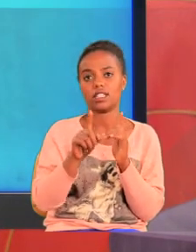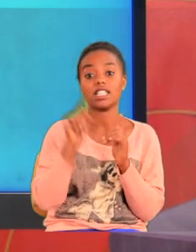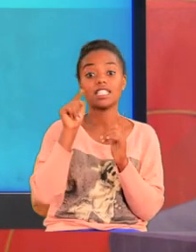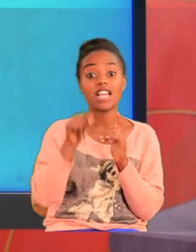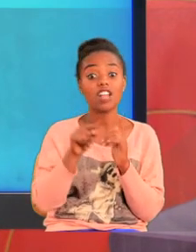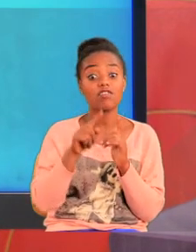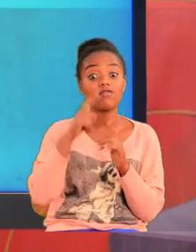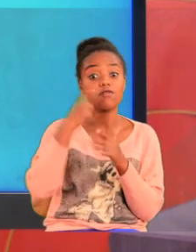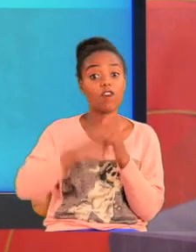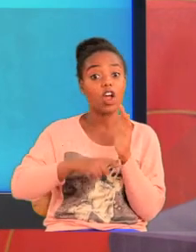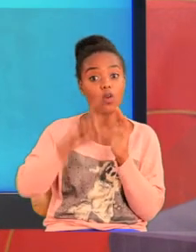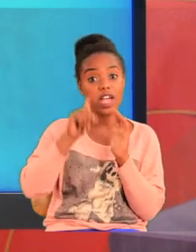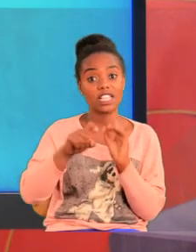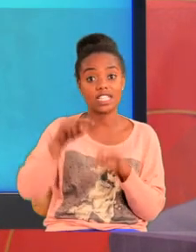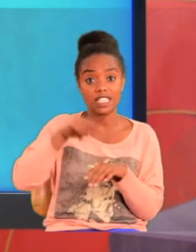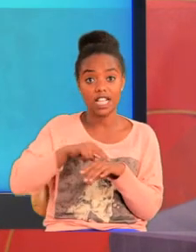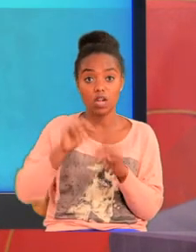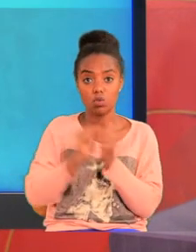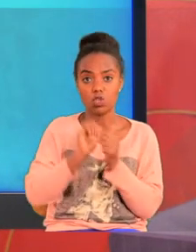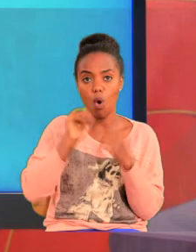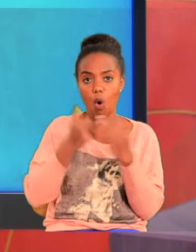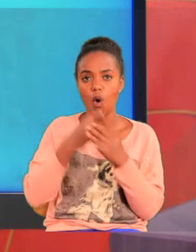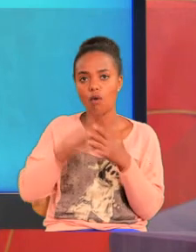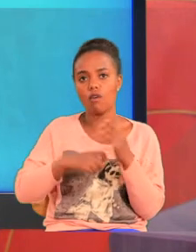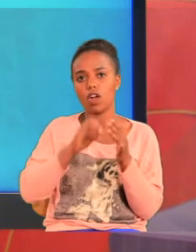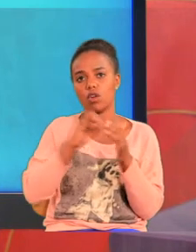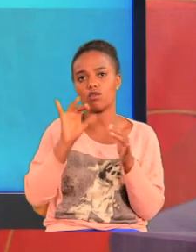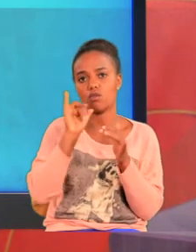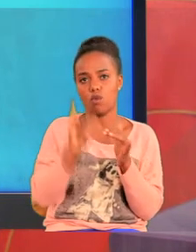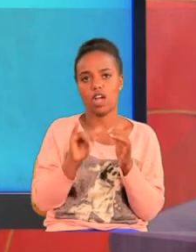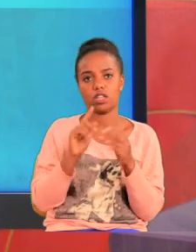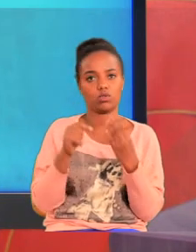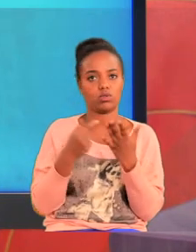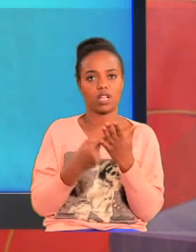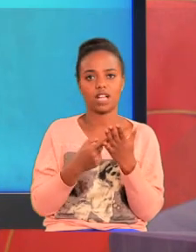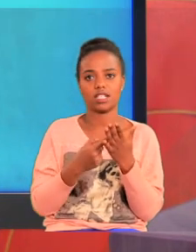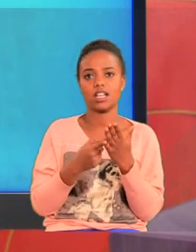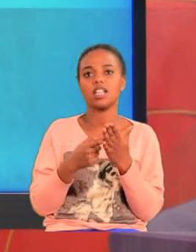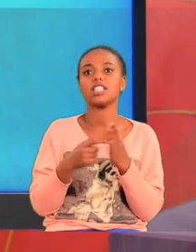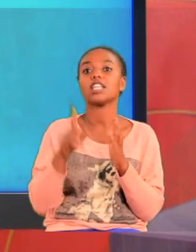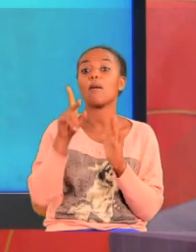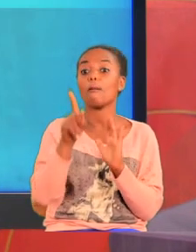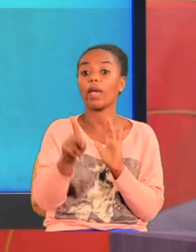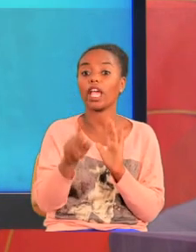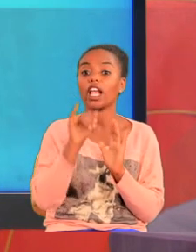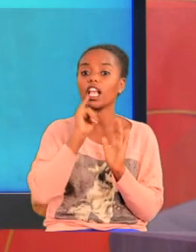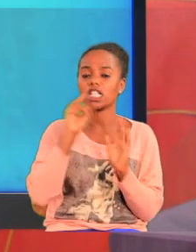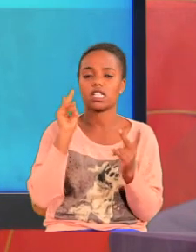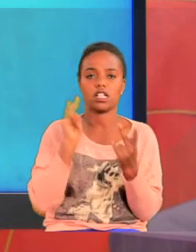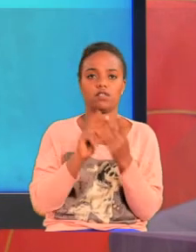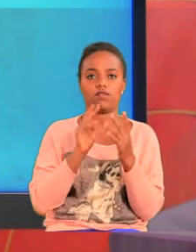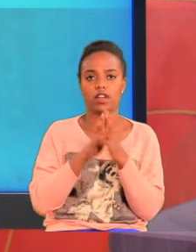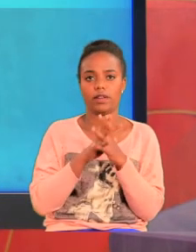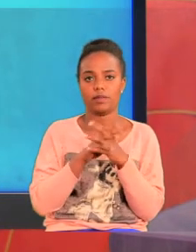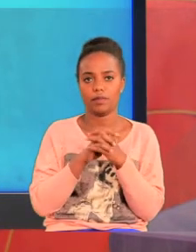That value of x stands with all values of y, so that the property p is